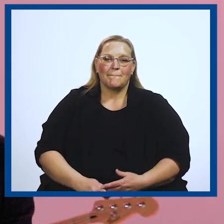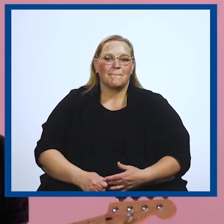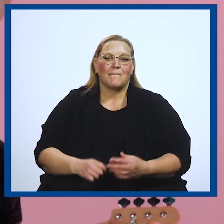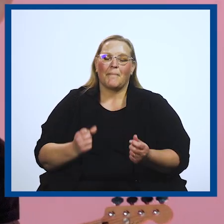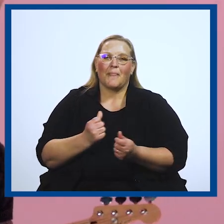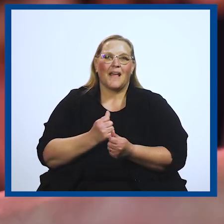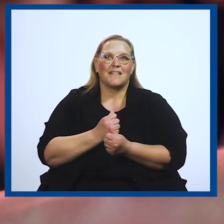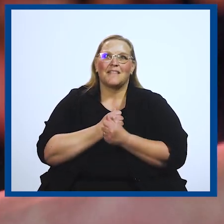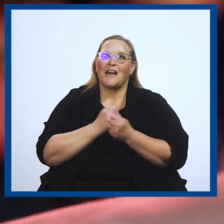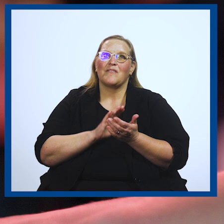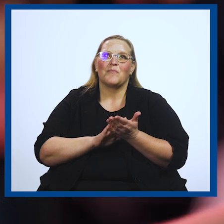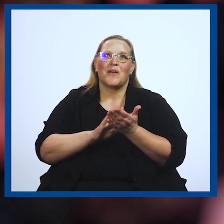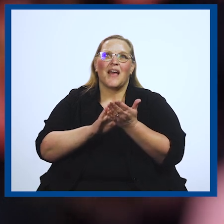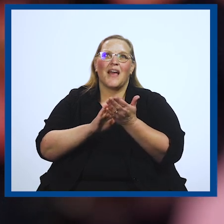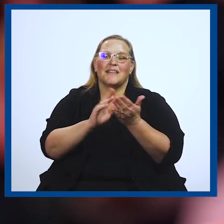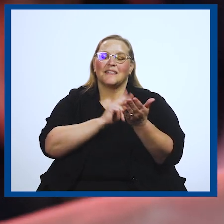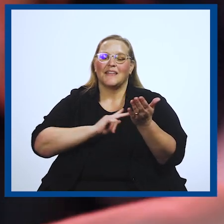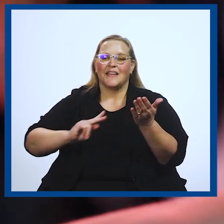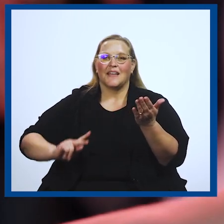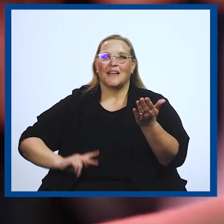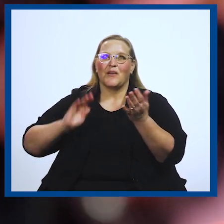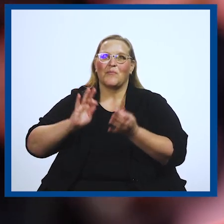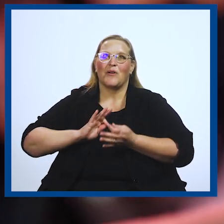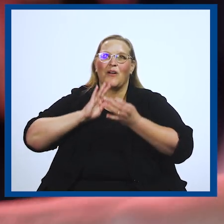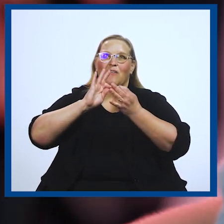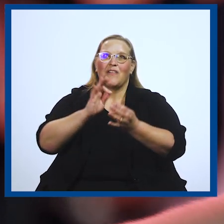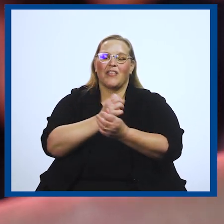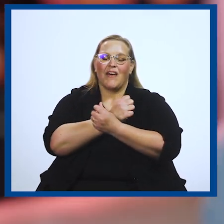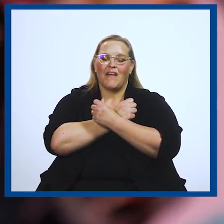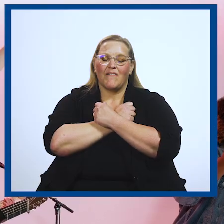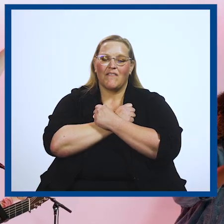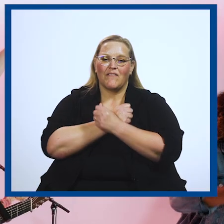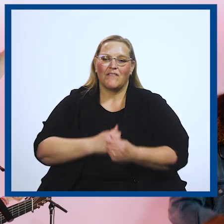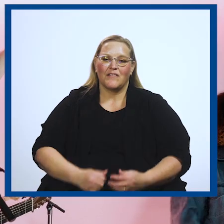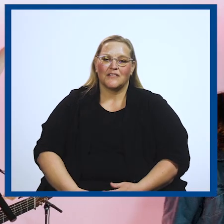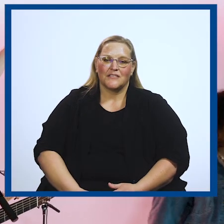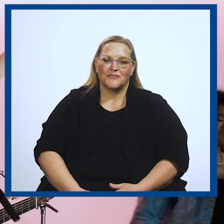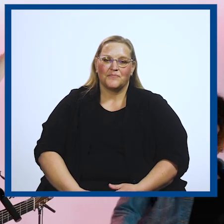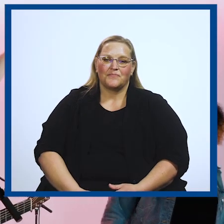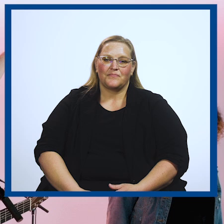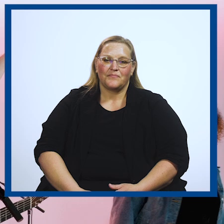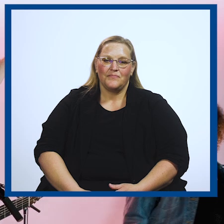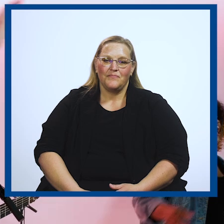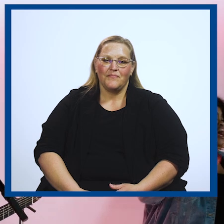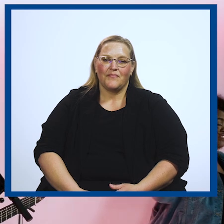And oh, praise the King of perfect love.